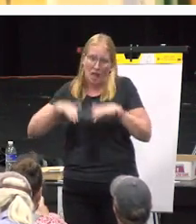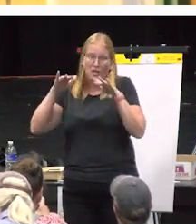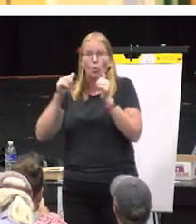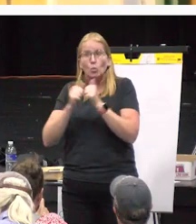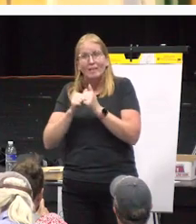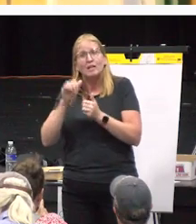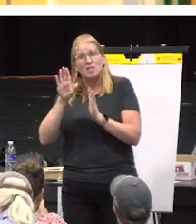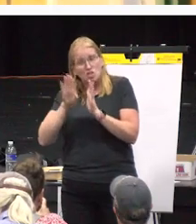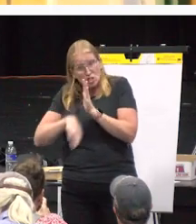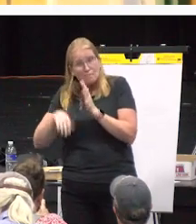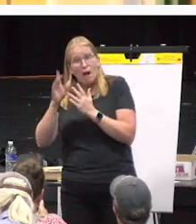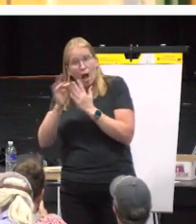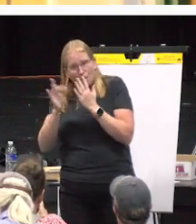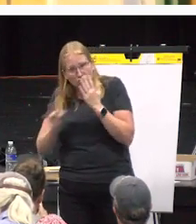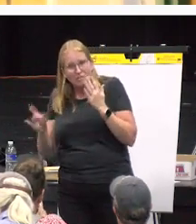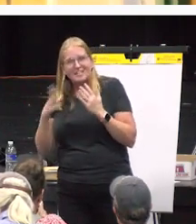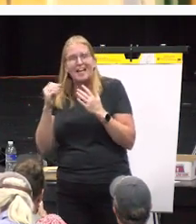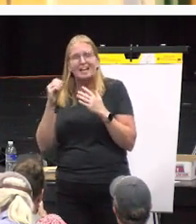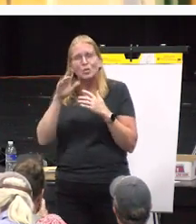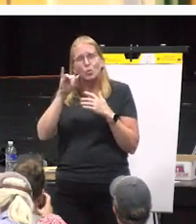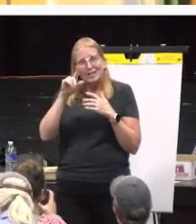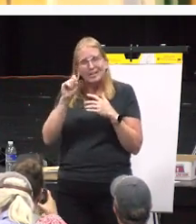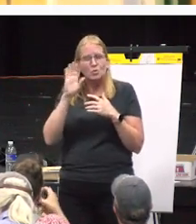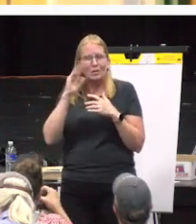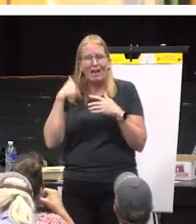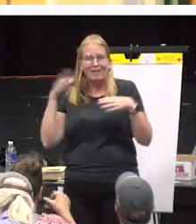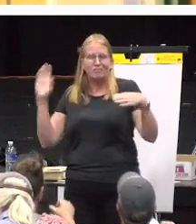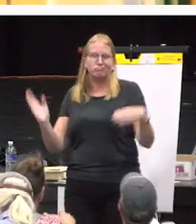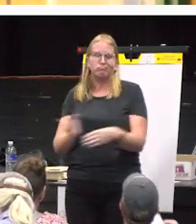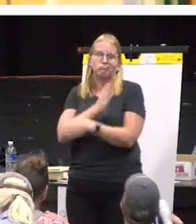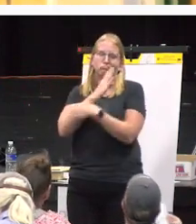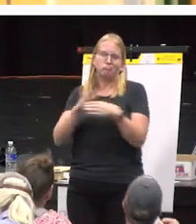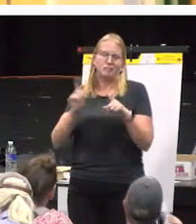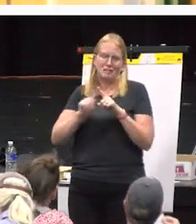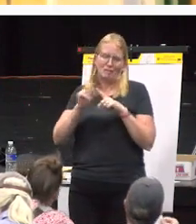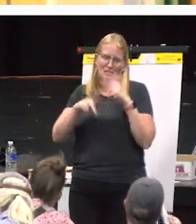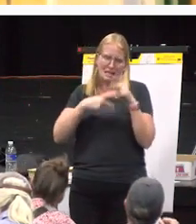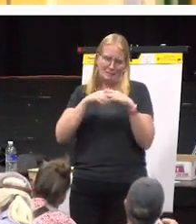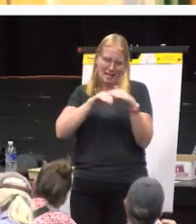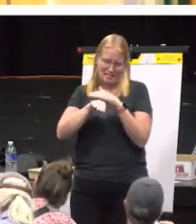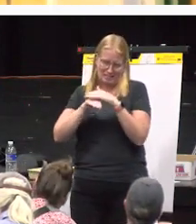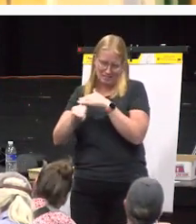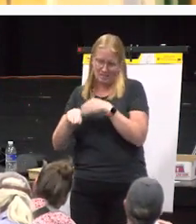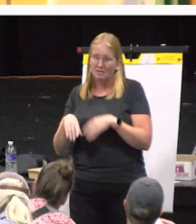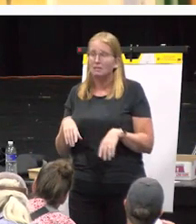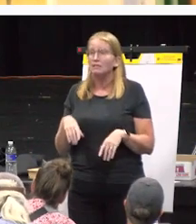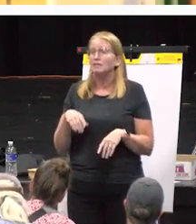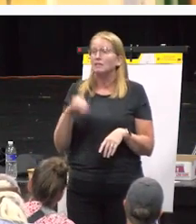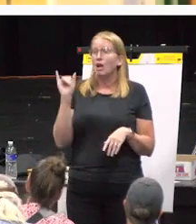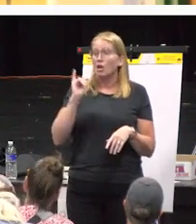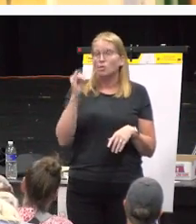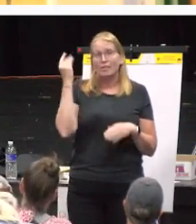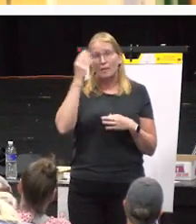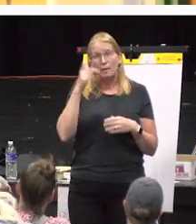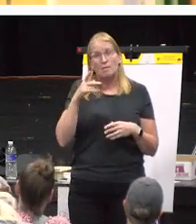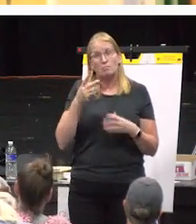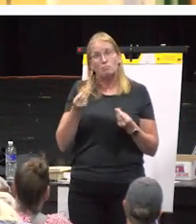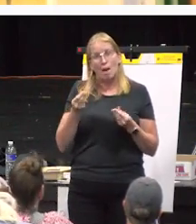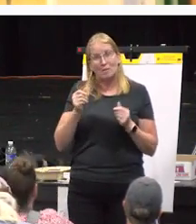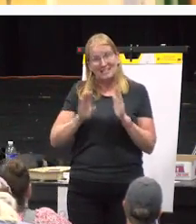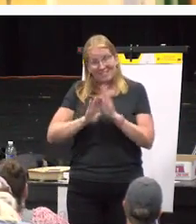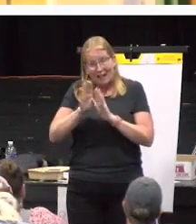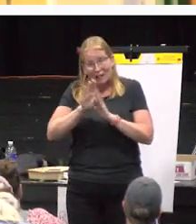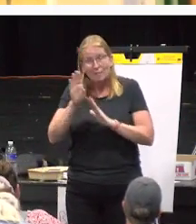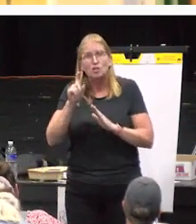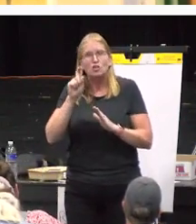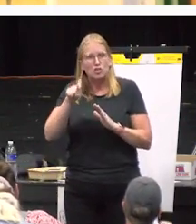and units that meet the wide spectrum of accessibility needs. The Elks Club property development should be informed by and